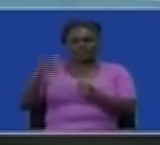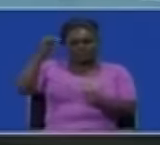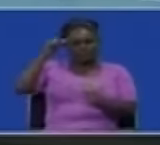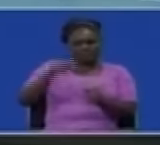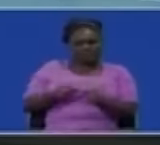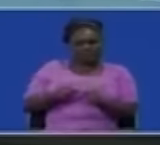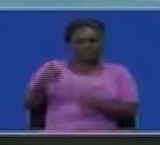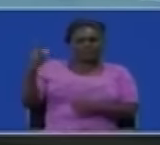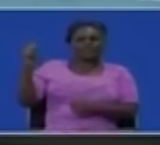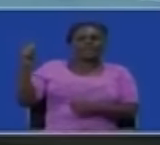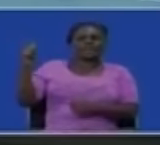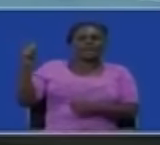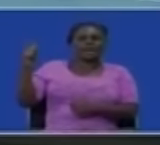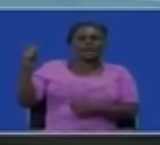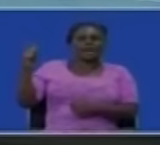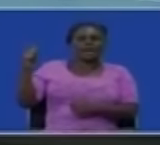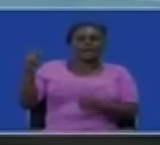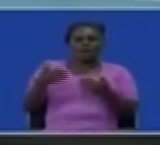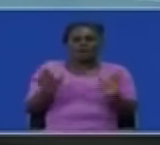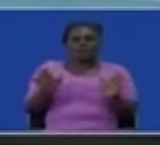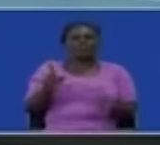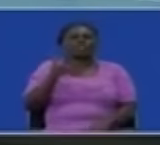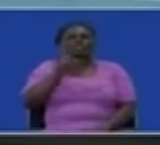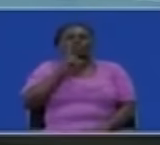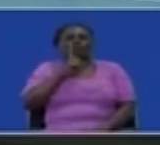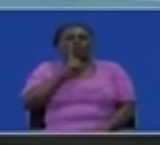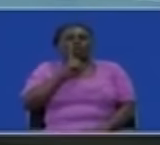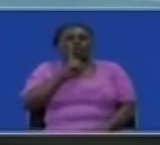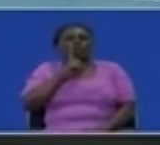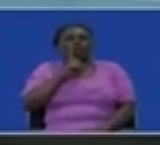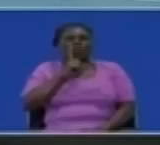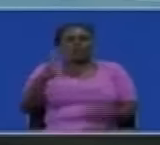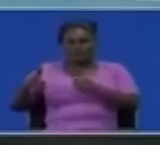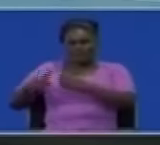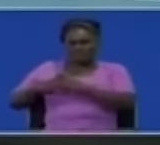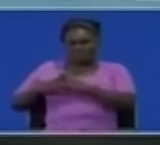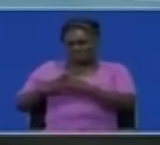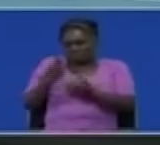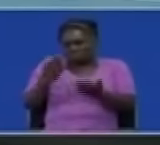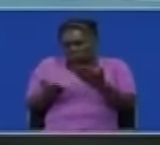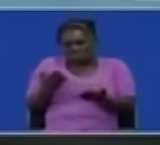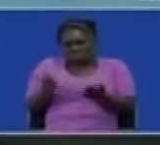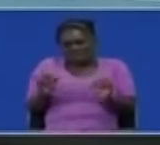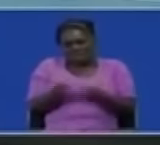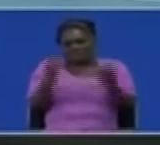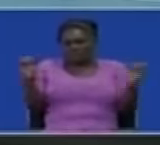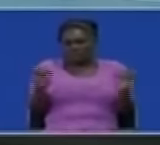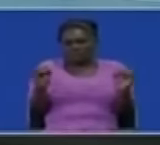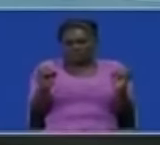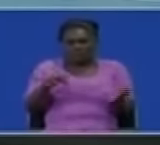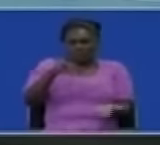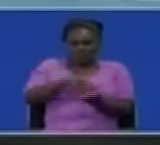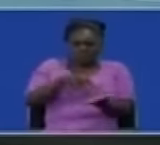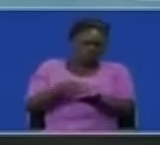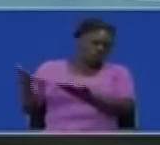you that that tender for the electronic system was supposed to be open tomorrow. That is the 9th. That may not happen. So this is where we are